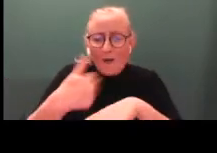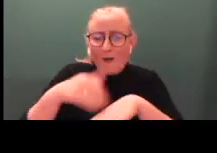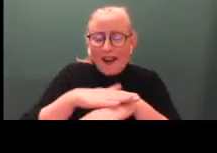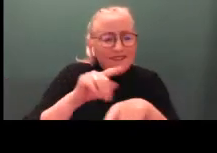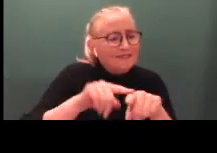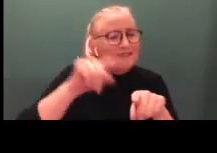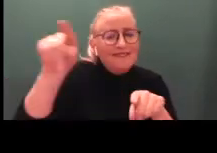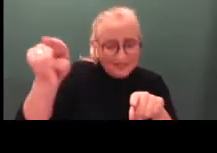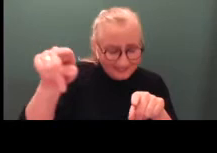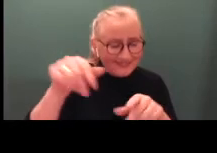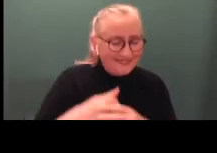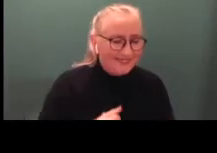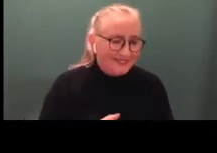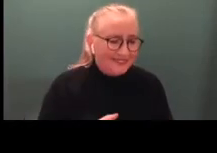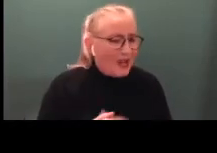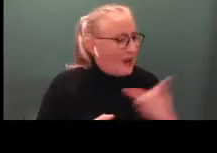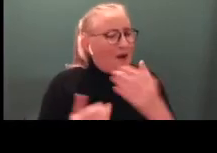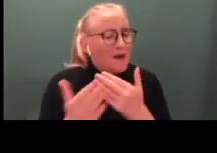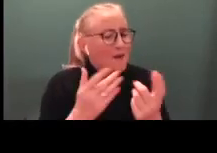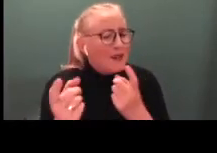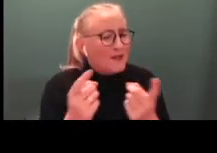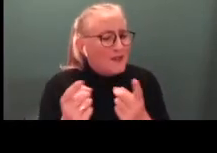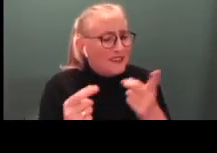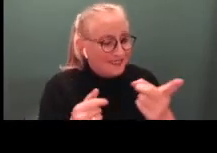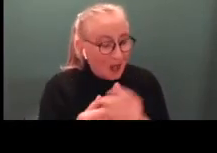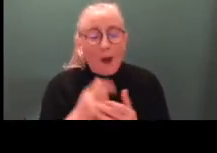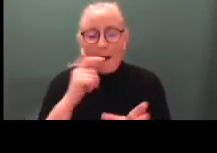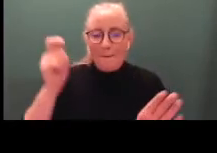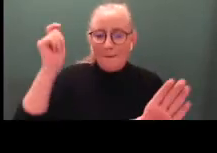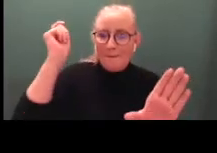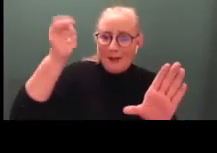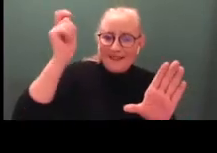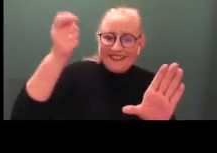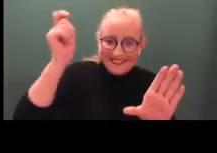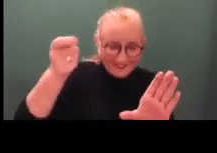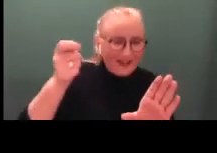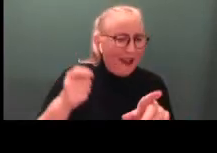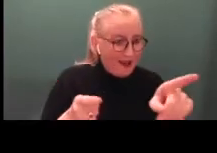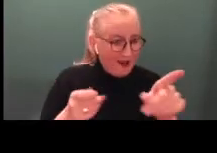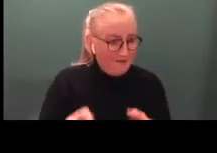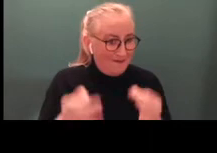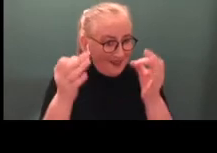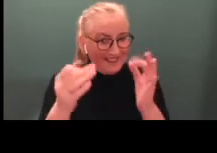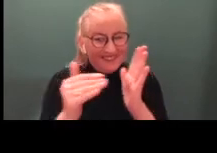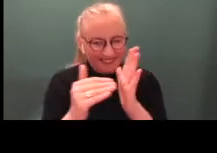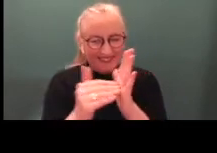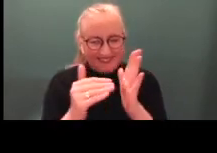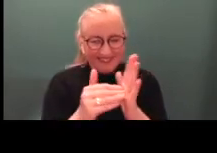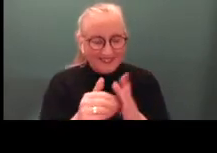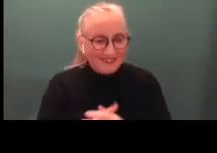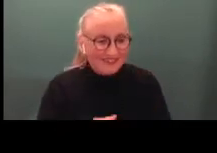where the swimming pool is. Yeah, what were you doing? Oh, badminton. Wow. Yeah. That's brilliant.